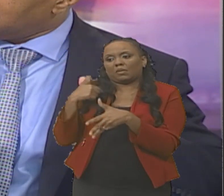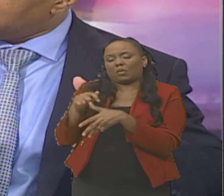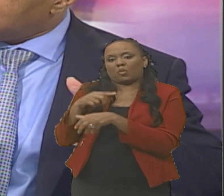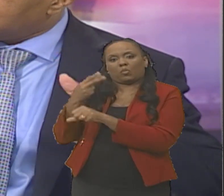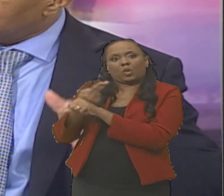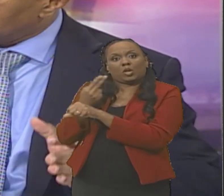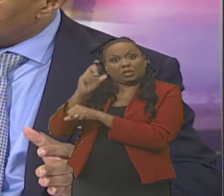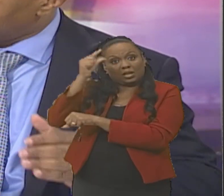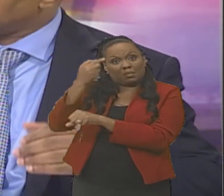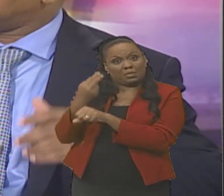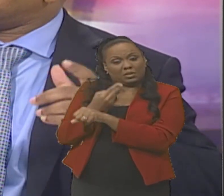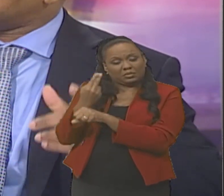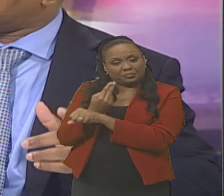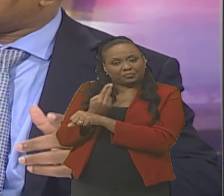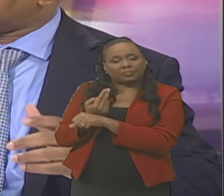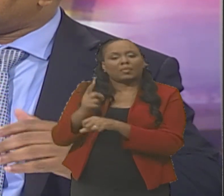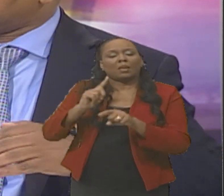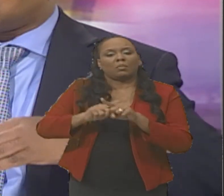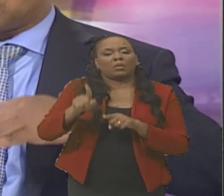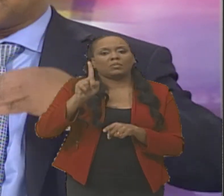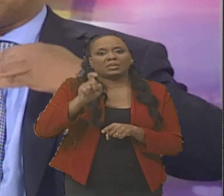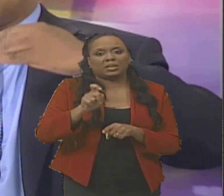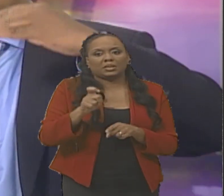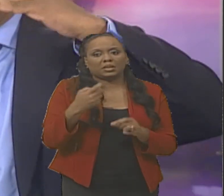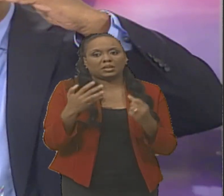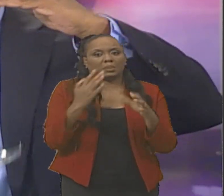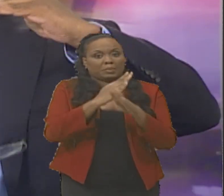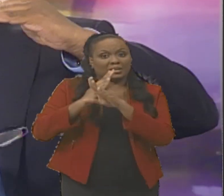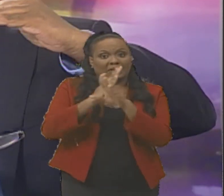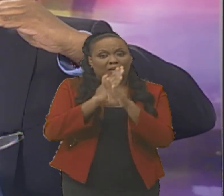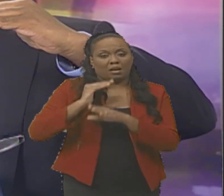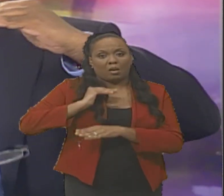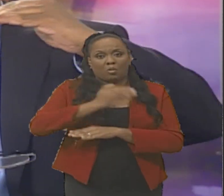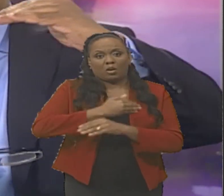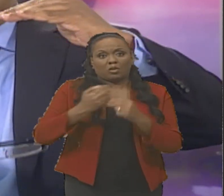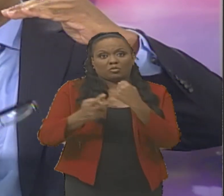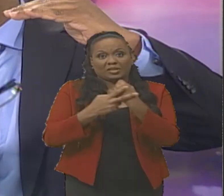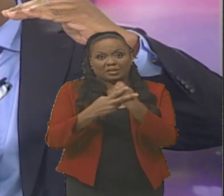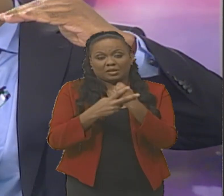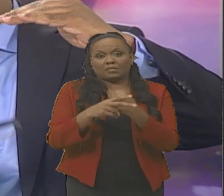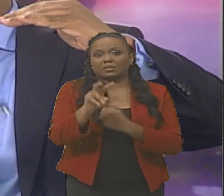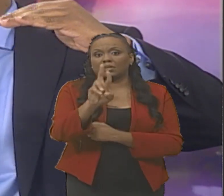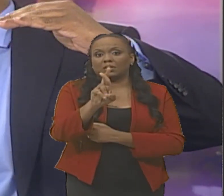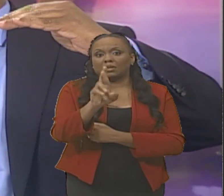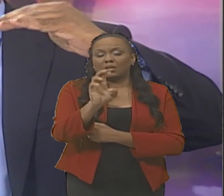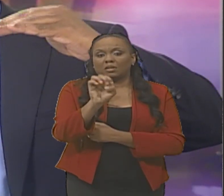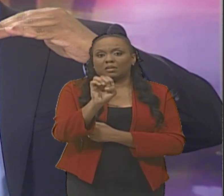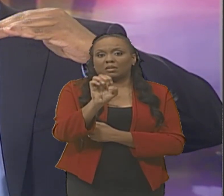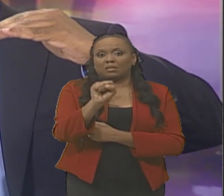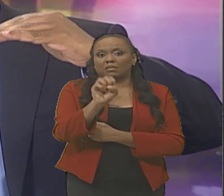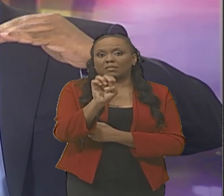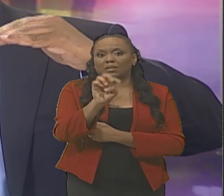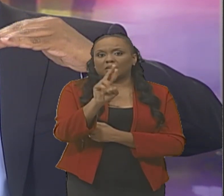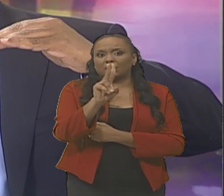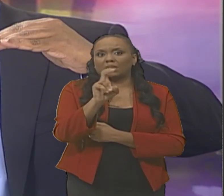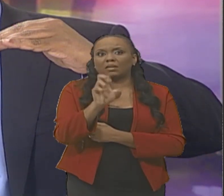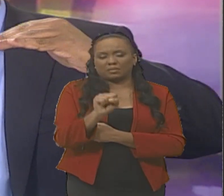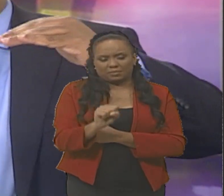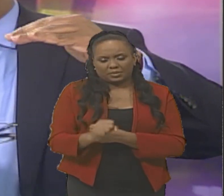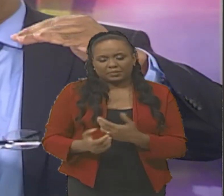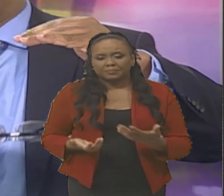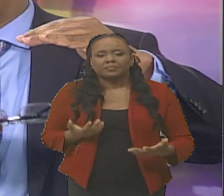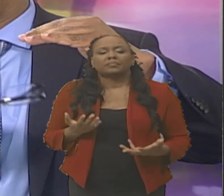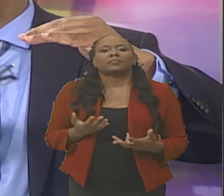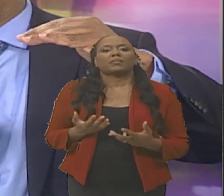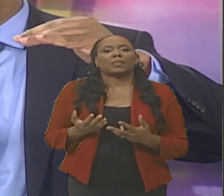protect the exchange rate by showing the reserves. So having a buffer will allow us maybe accelerate the pace of liberalization.